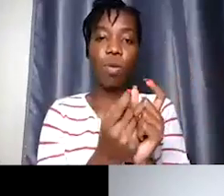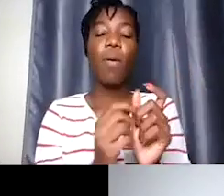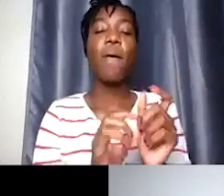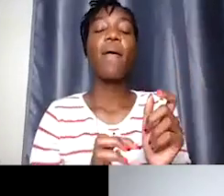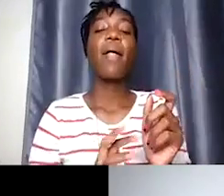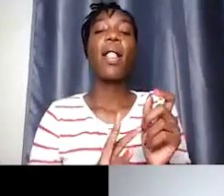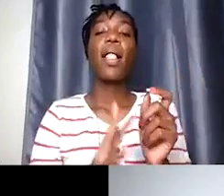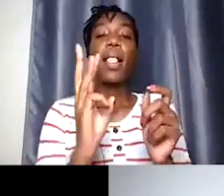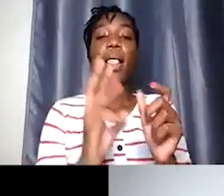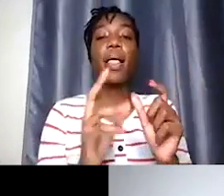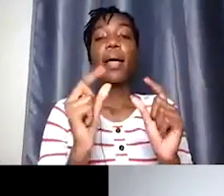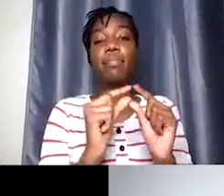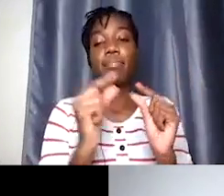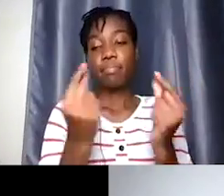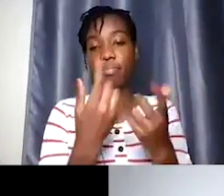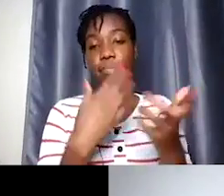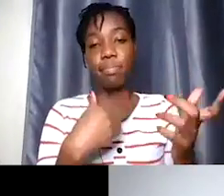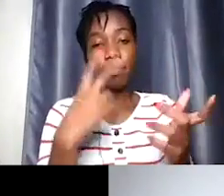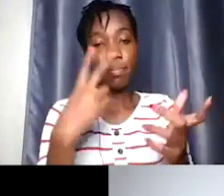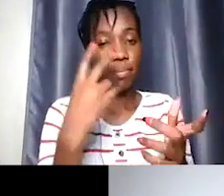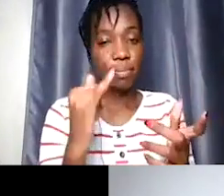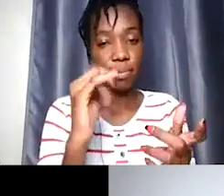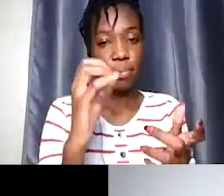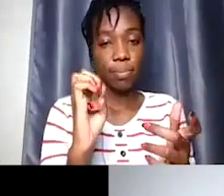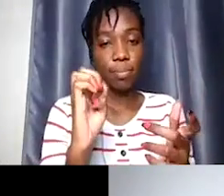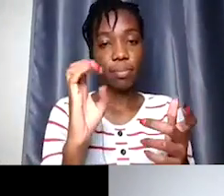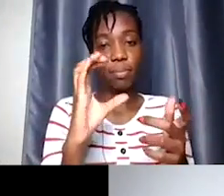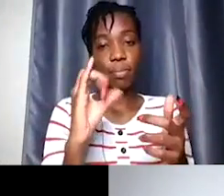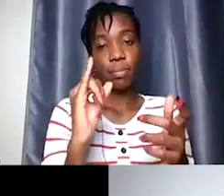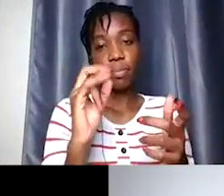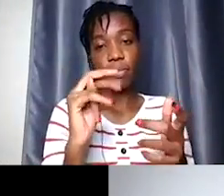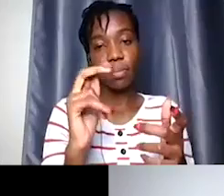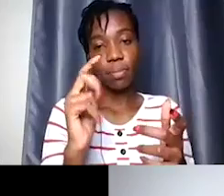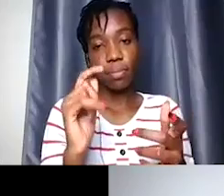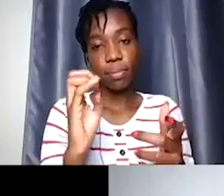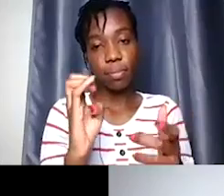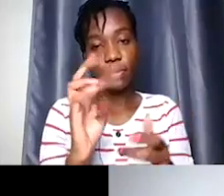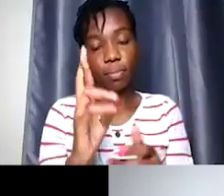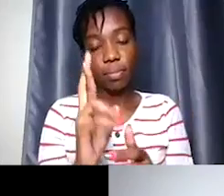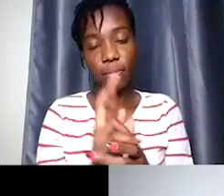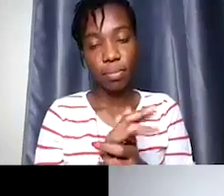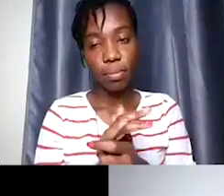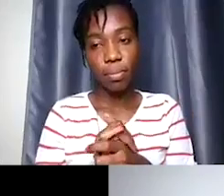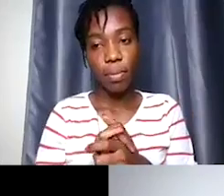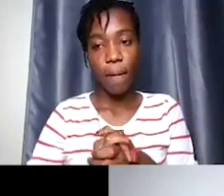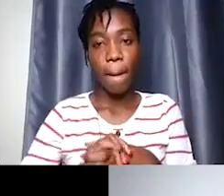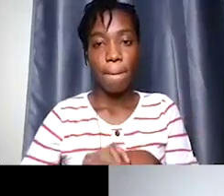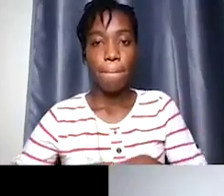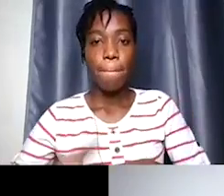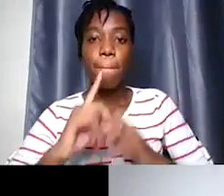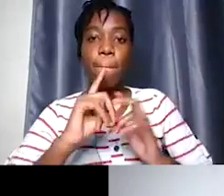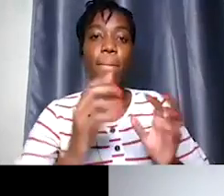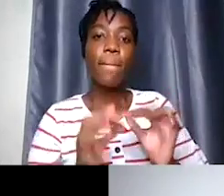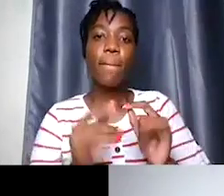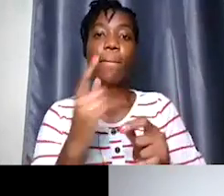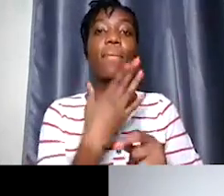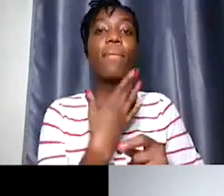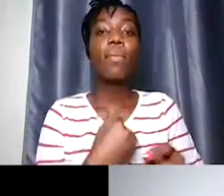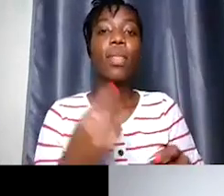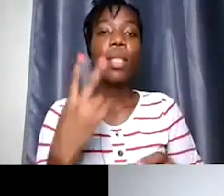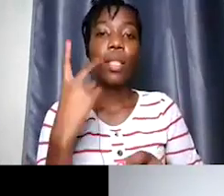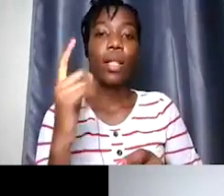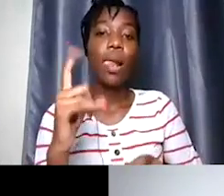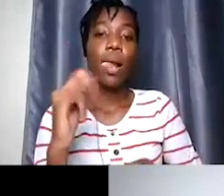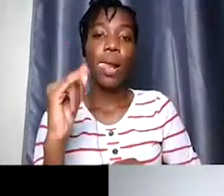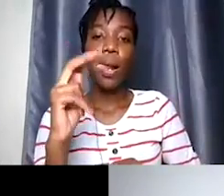put in the link on the chat. Okay, wait, this is if you're looking for the link, we will upload this on